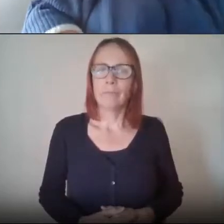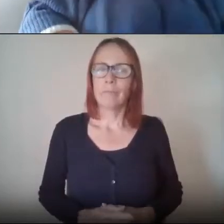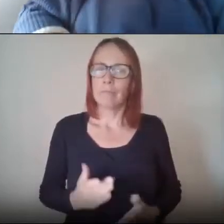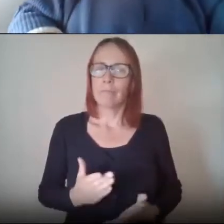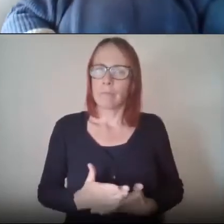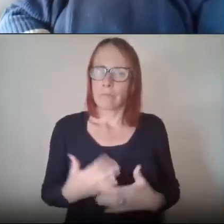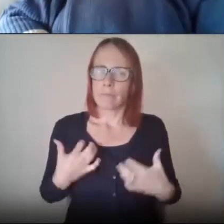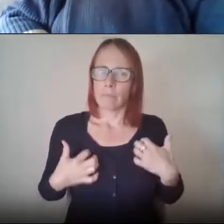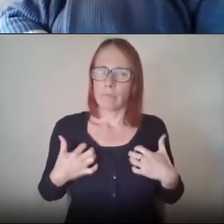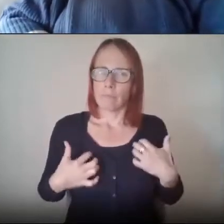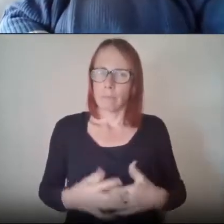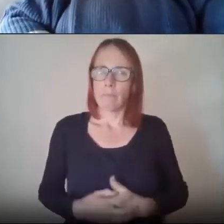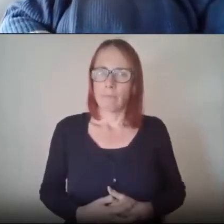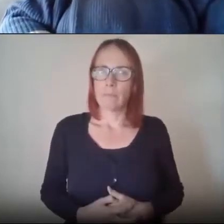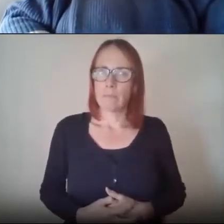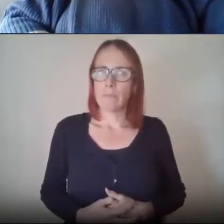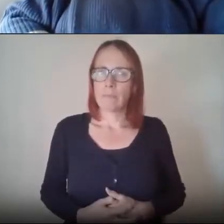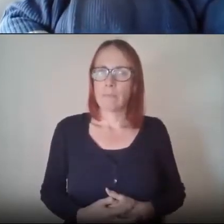um